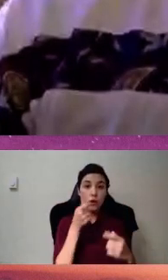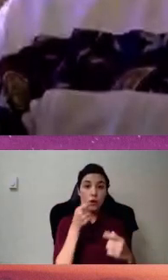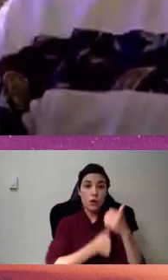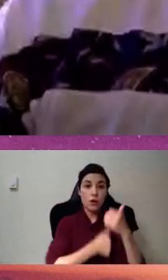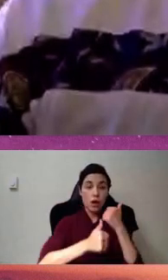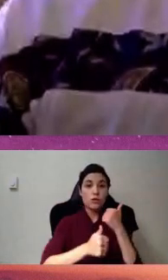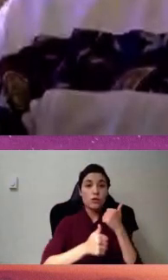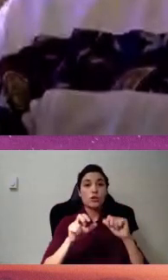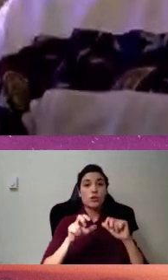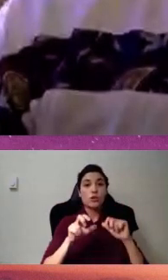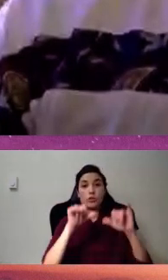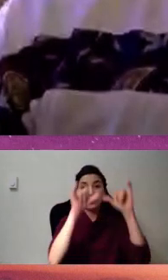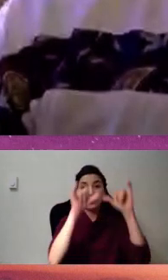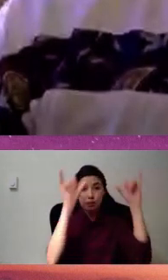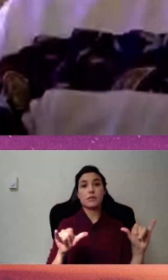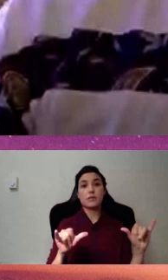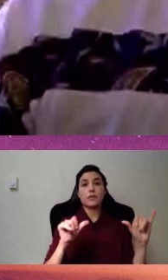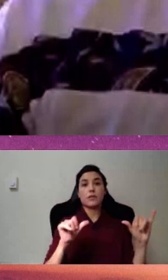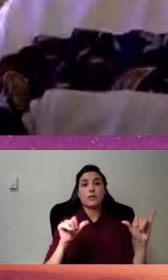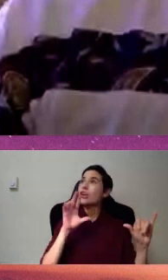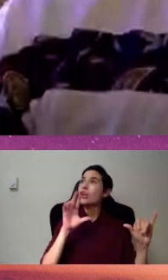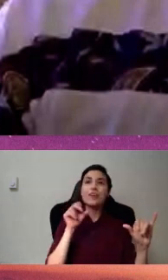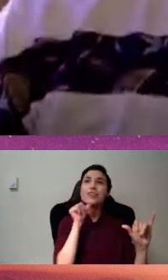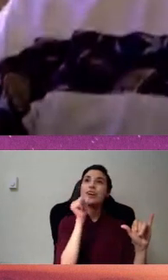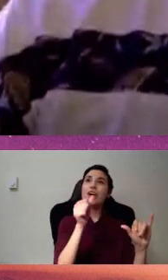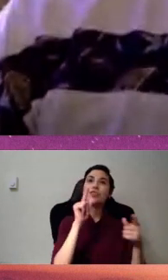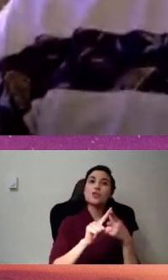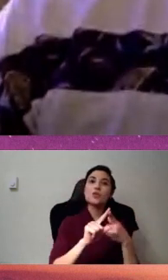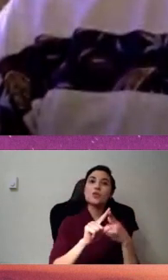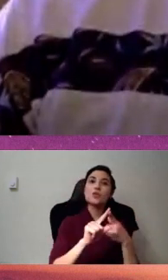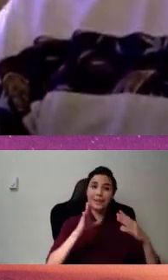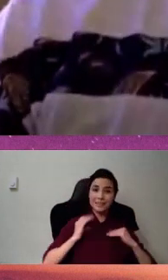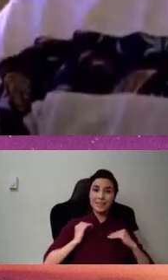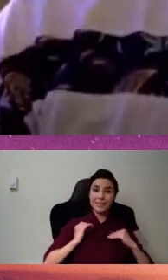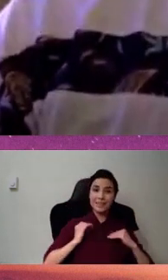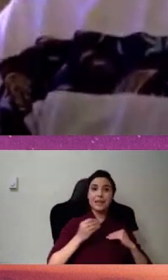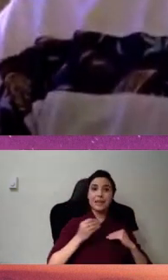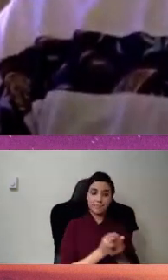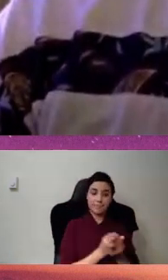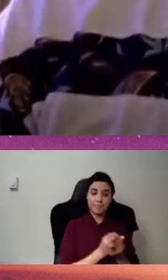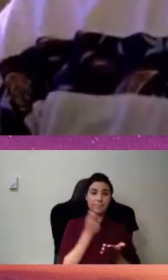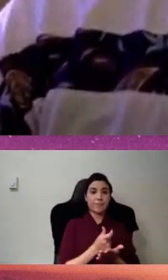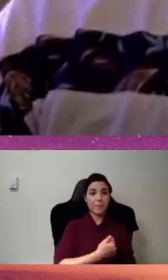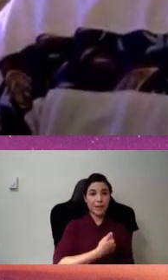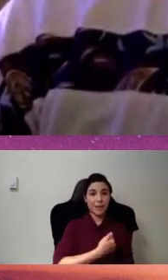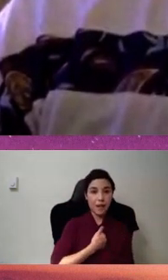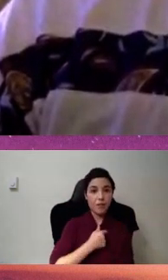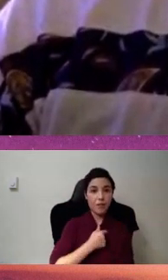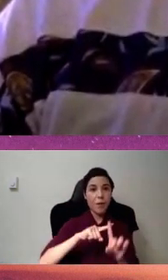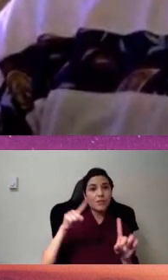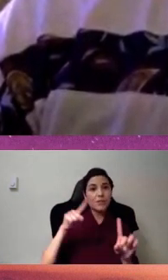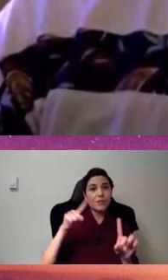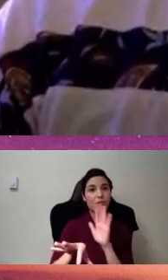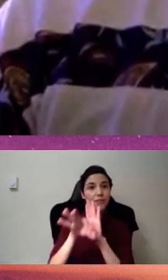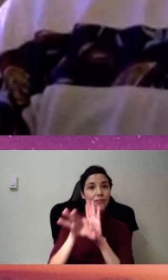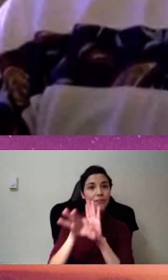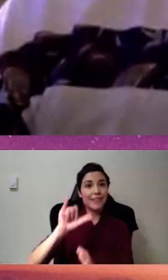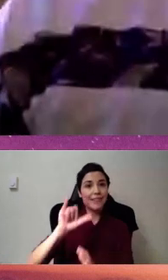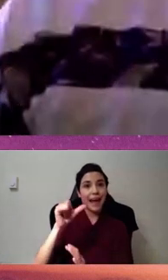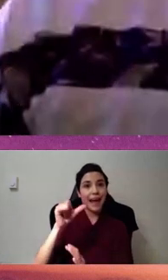affirm myself, but to find acceptance and affirmation and understanding outside of myself